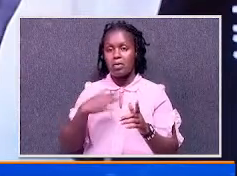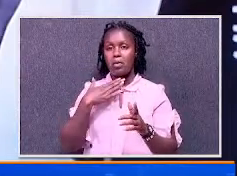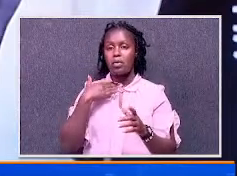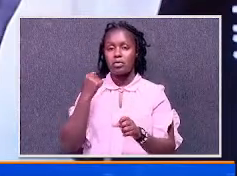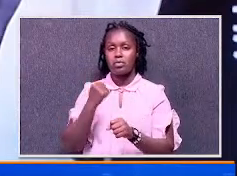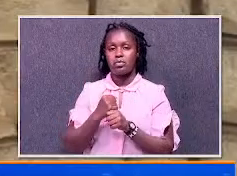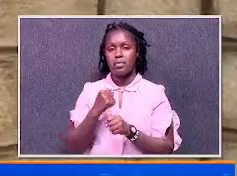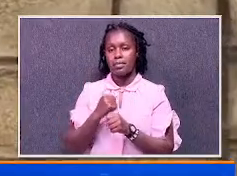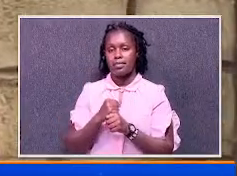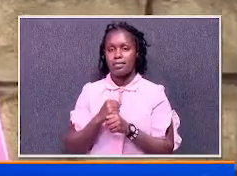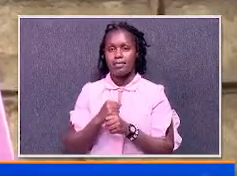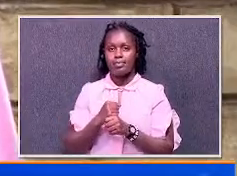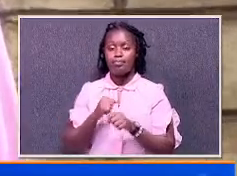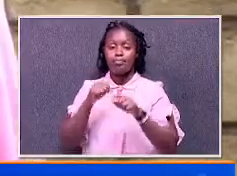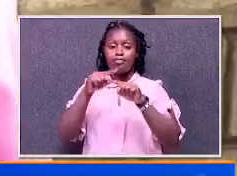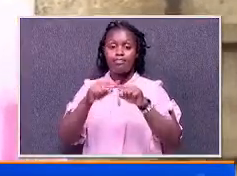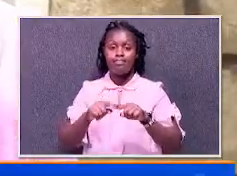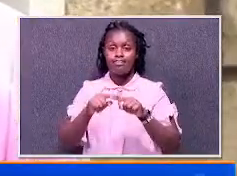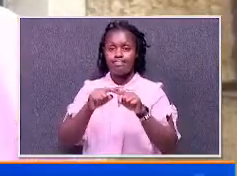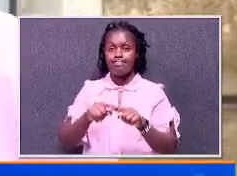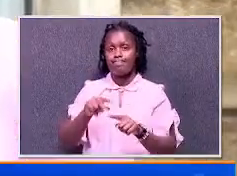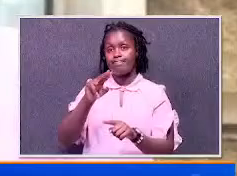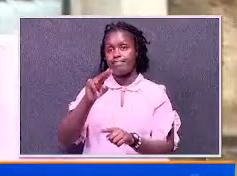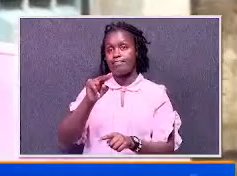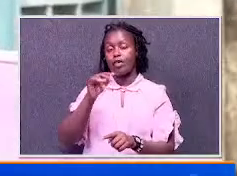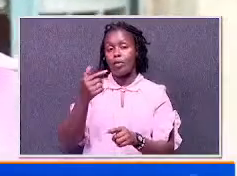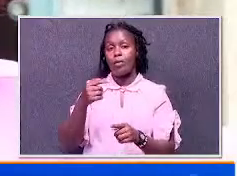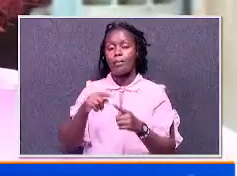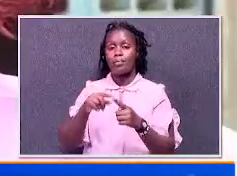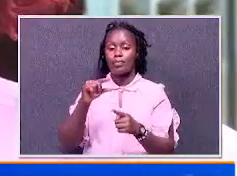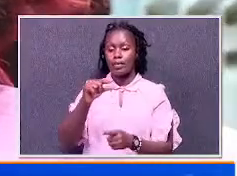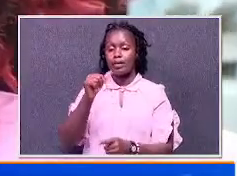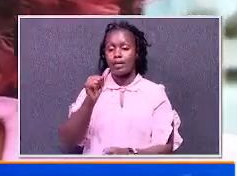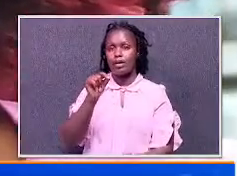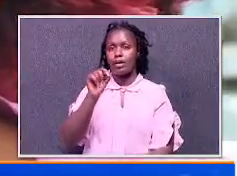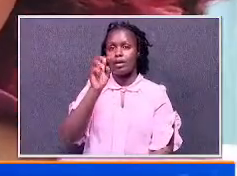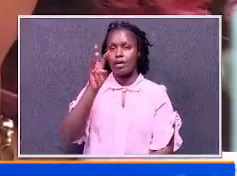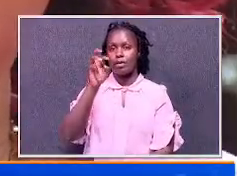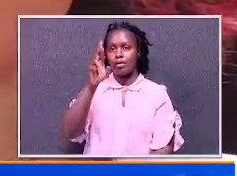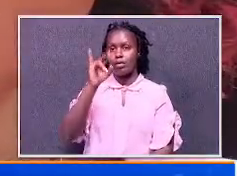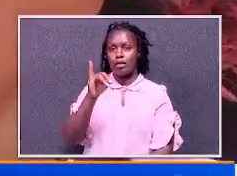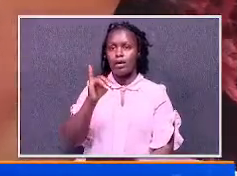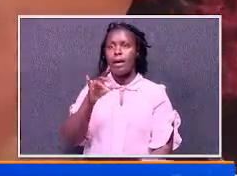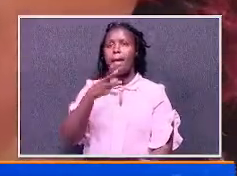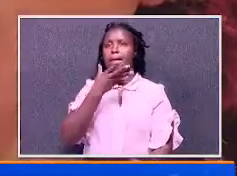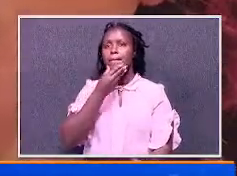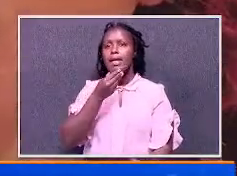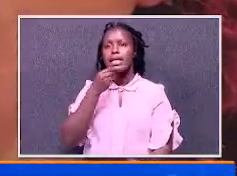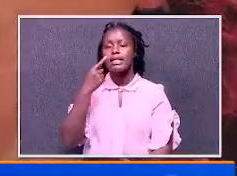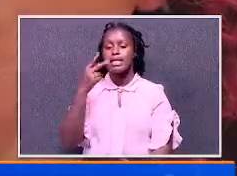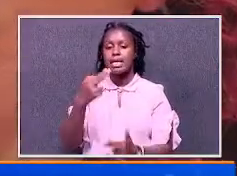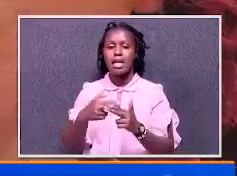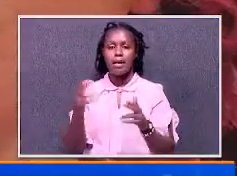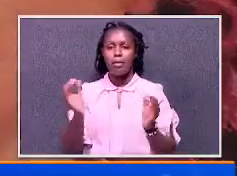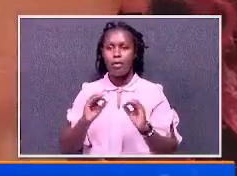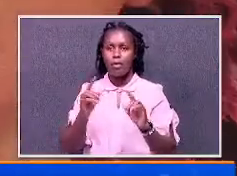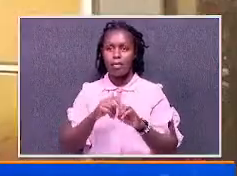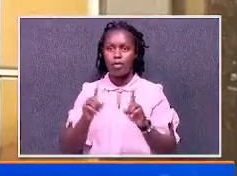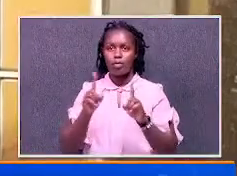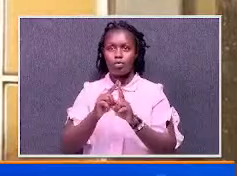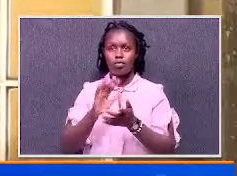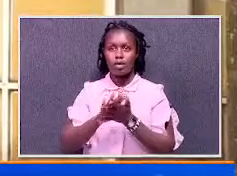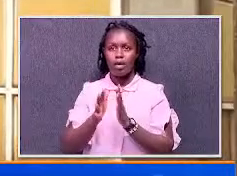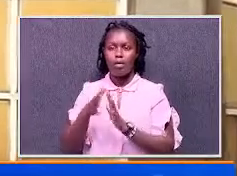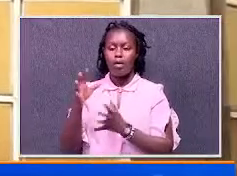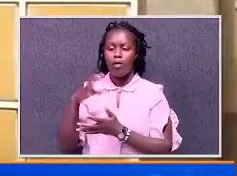job. According to Jen Gatwiri, the gentleman did not introduce himself, besides looking confused and remained still for some